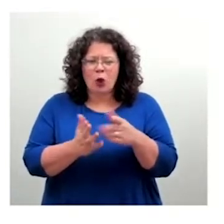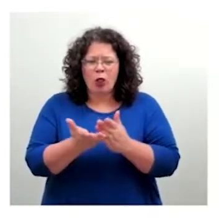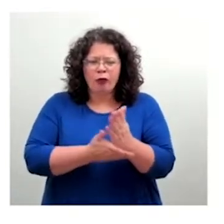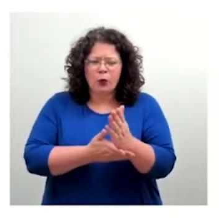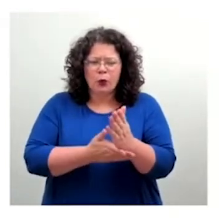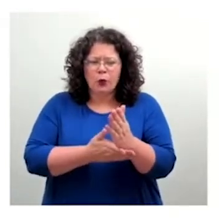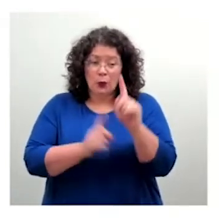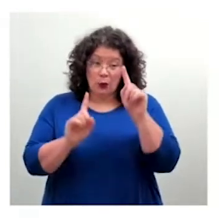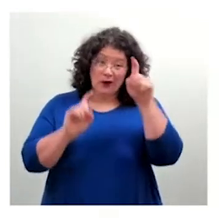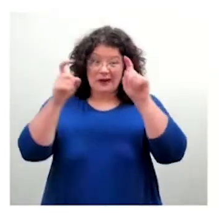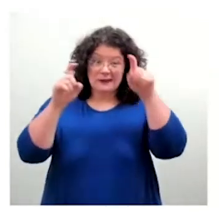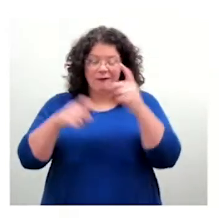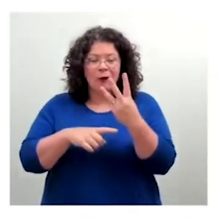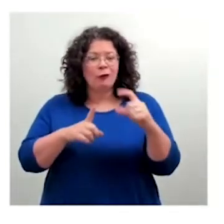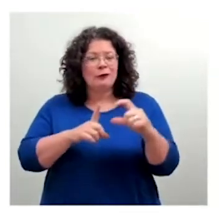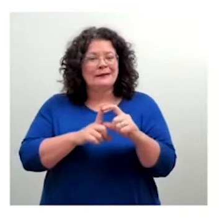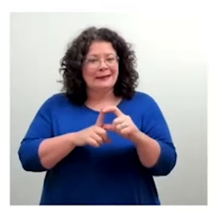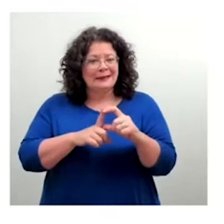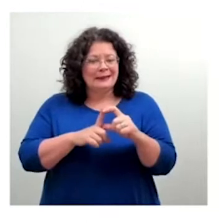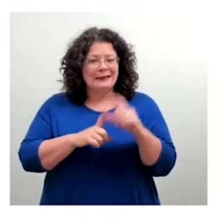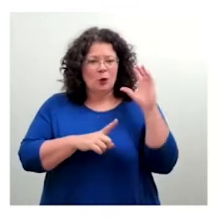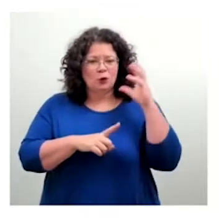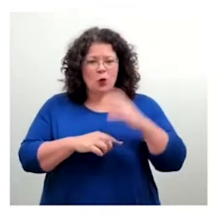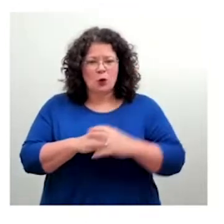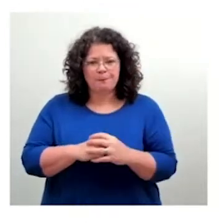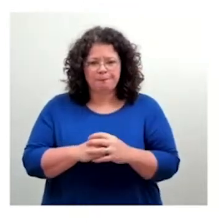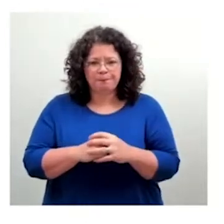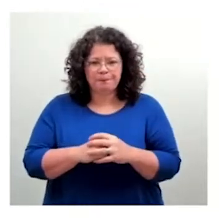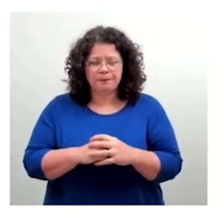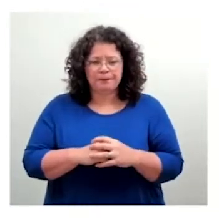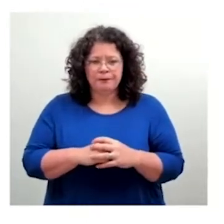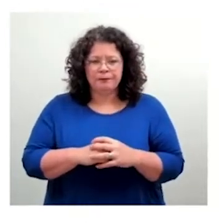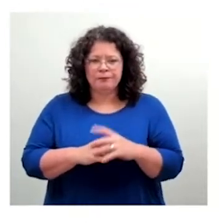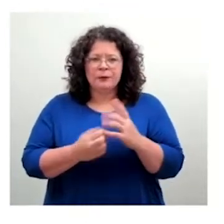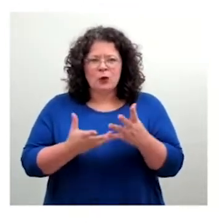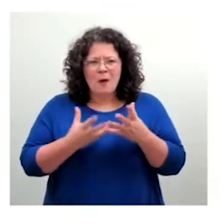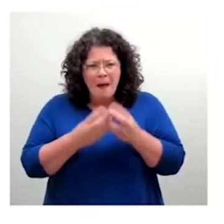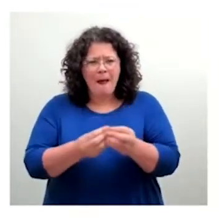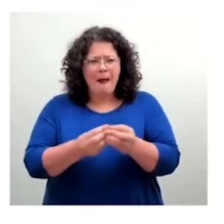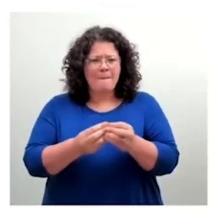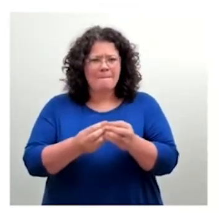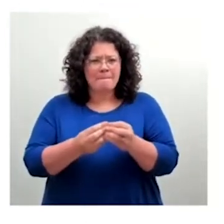more interesting to everyone. And as I